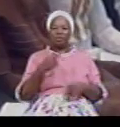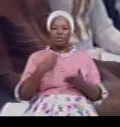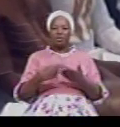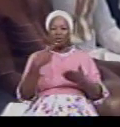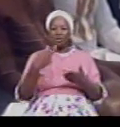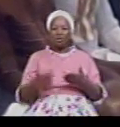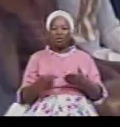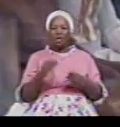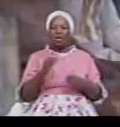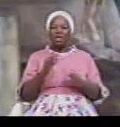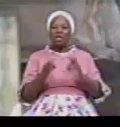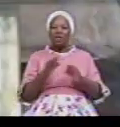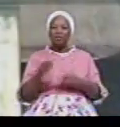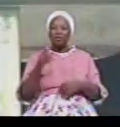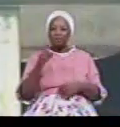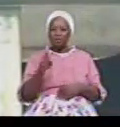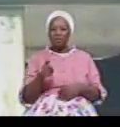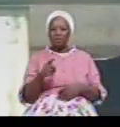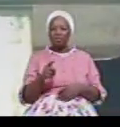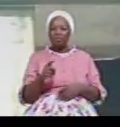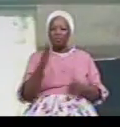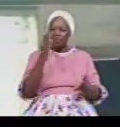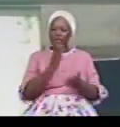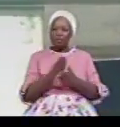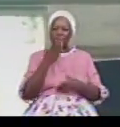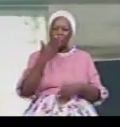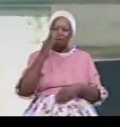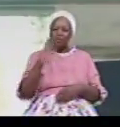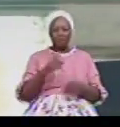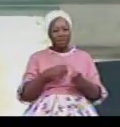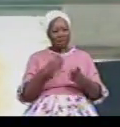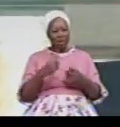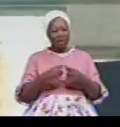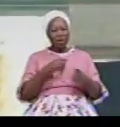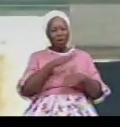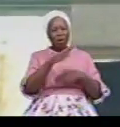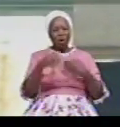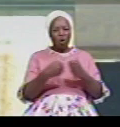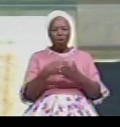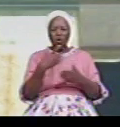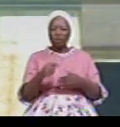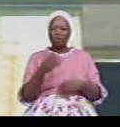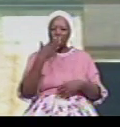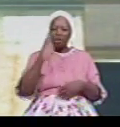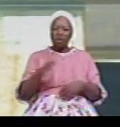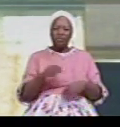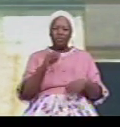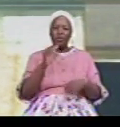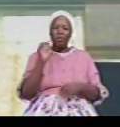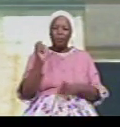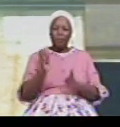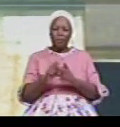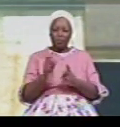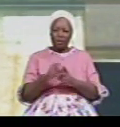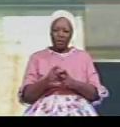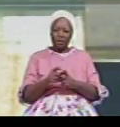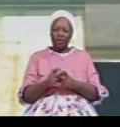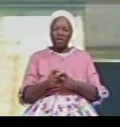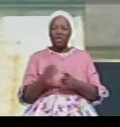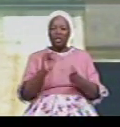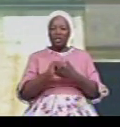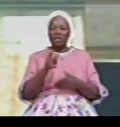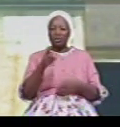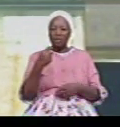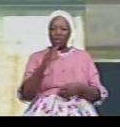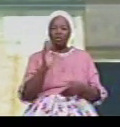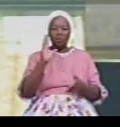stopped evil, then all the evil message that you say is coming to you will not